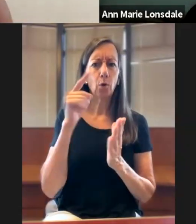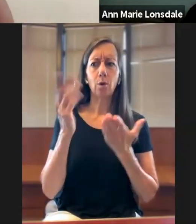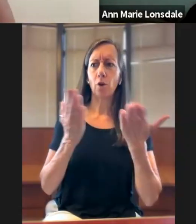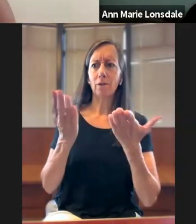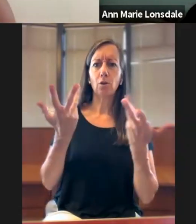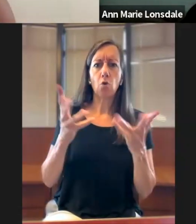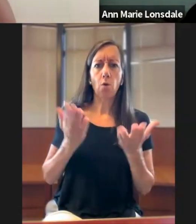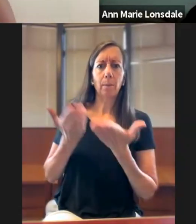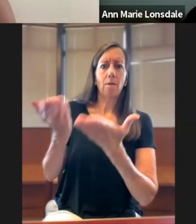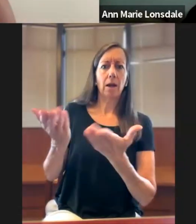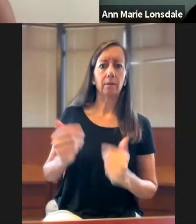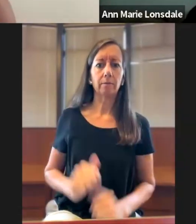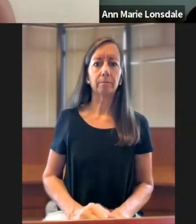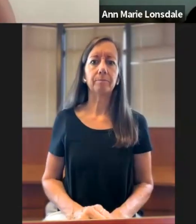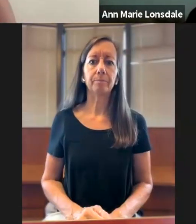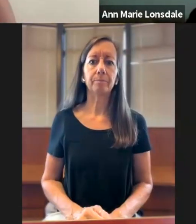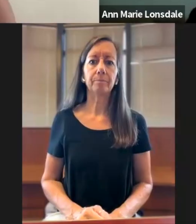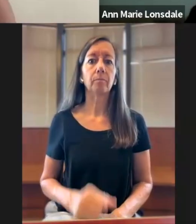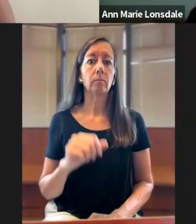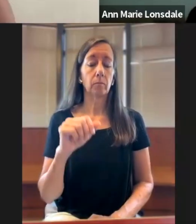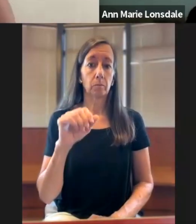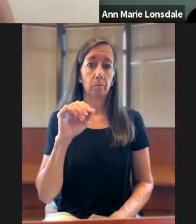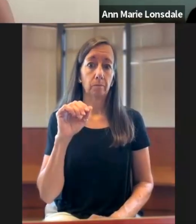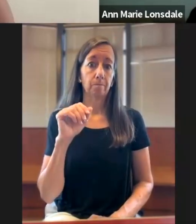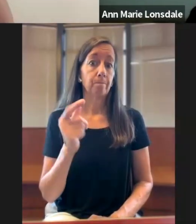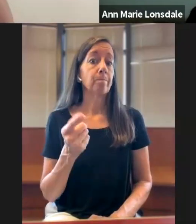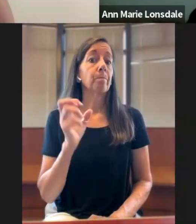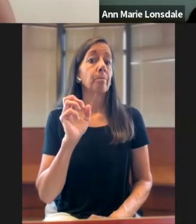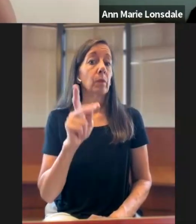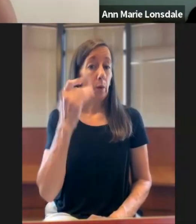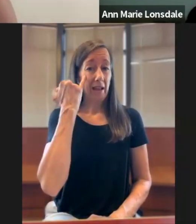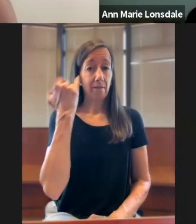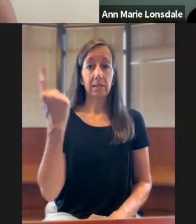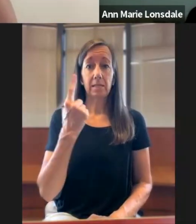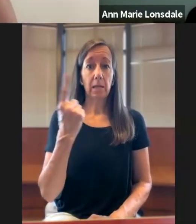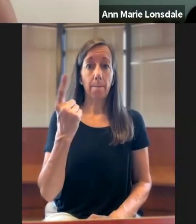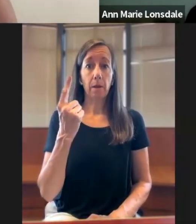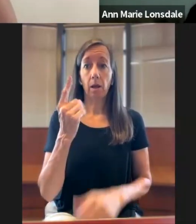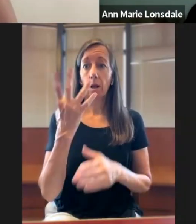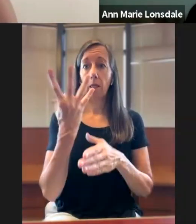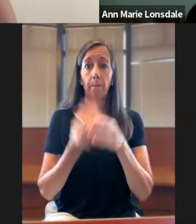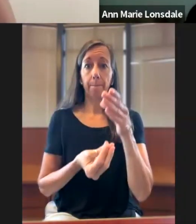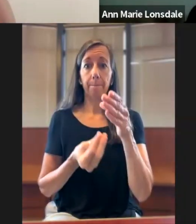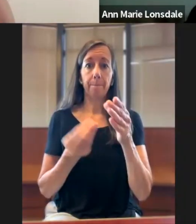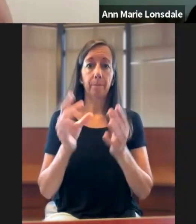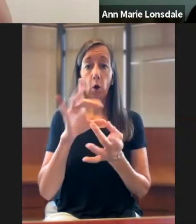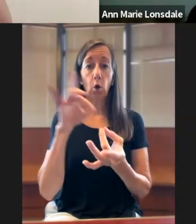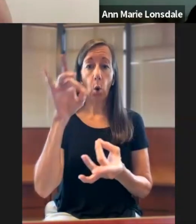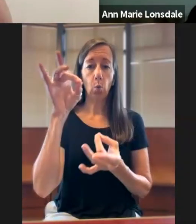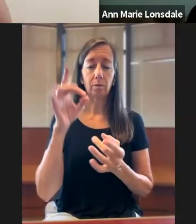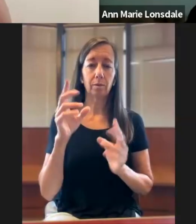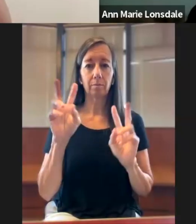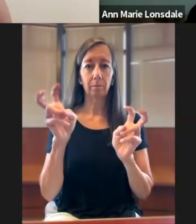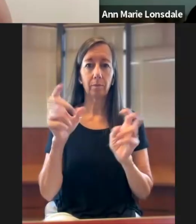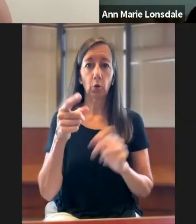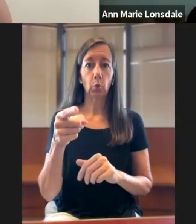So when it comes to someone ghosting you, the most important thing that you need to have is your receipts.